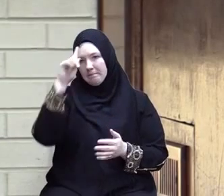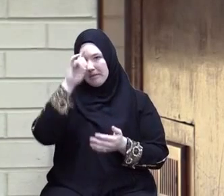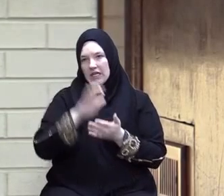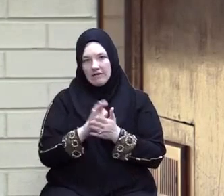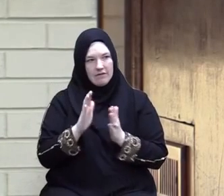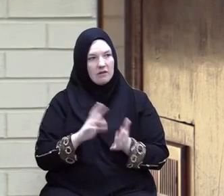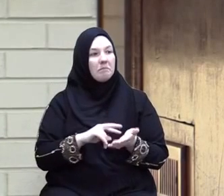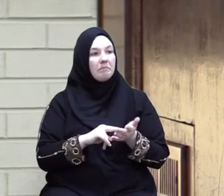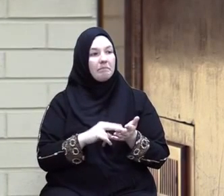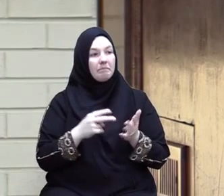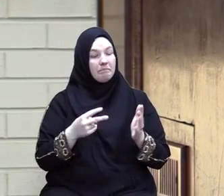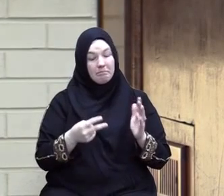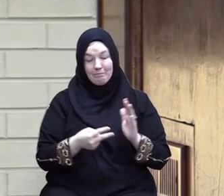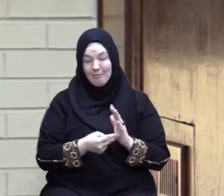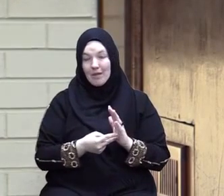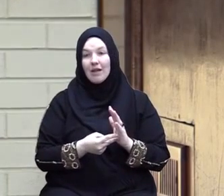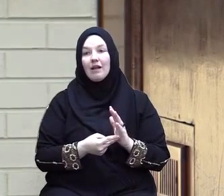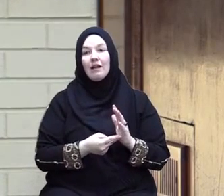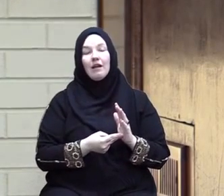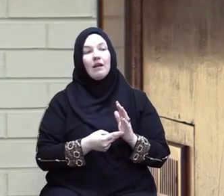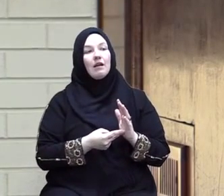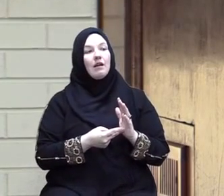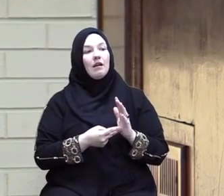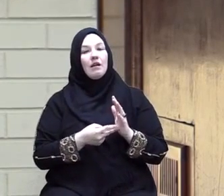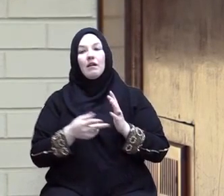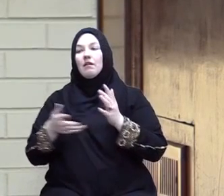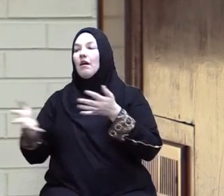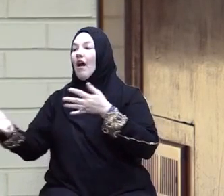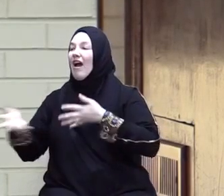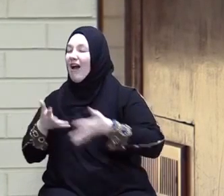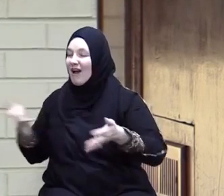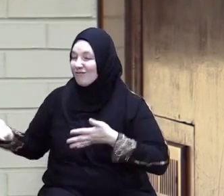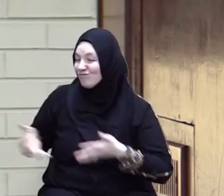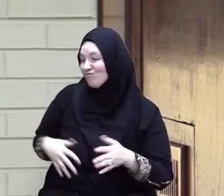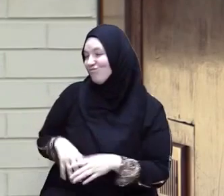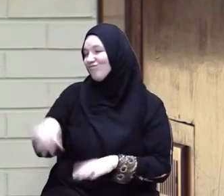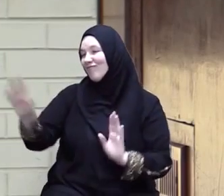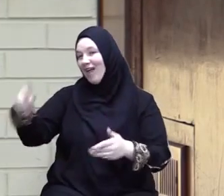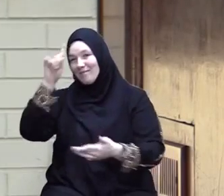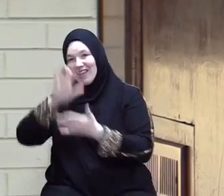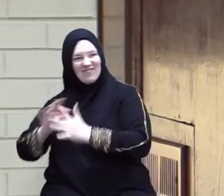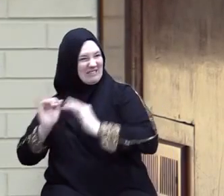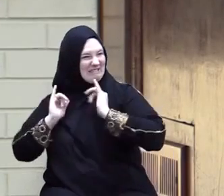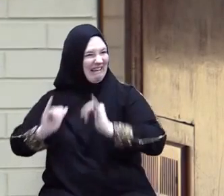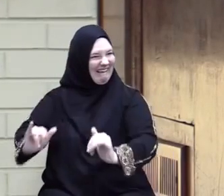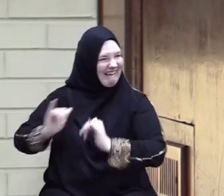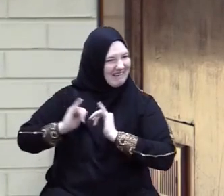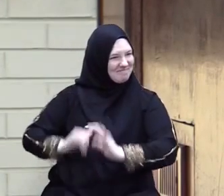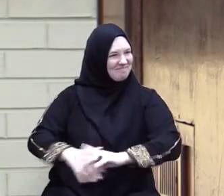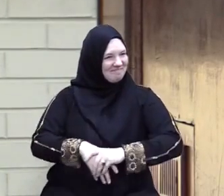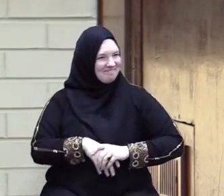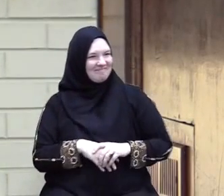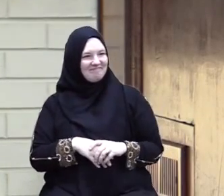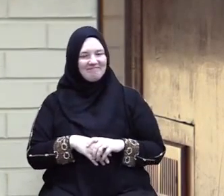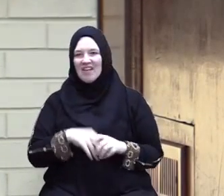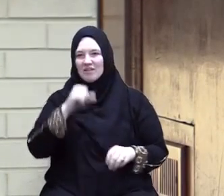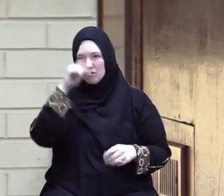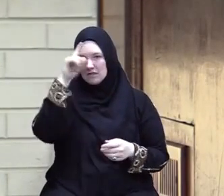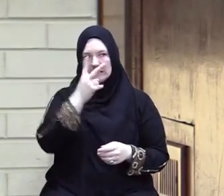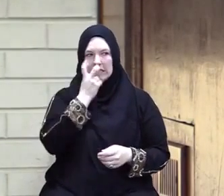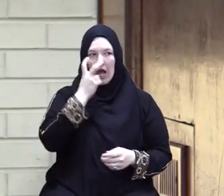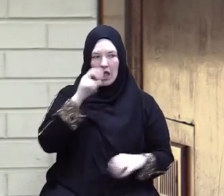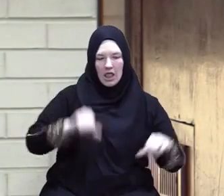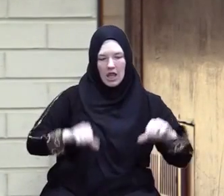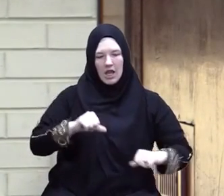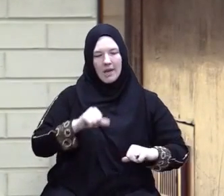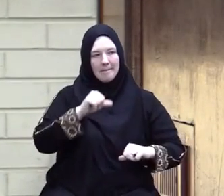believers. When they are with the disbelievers, they cover... No, when they are with the believers, they cover disbelief.